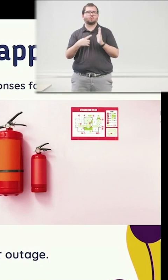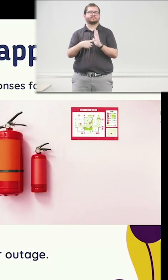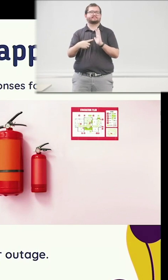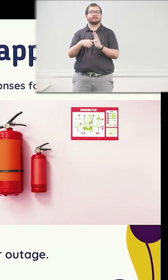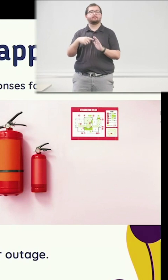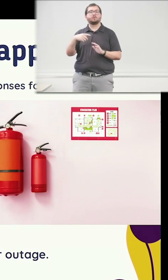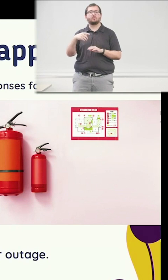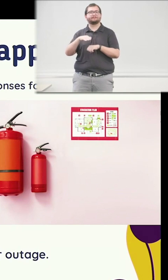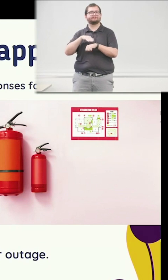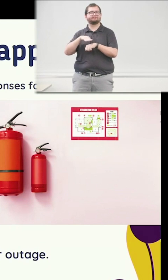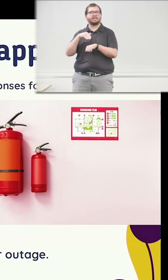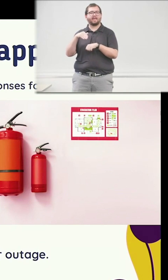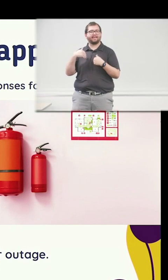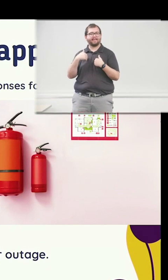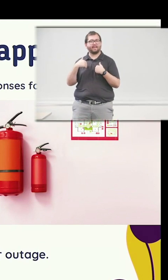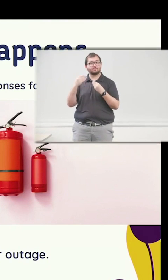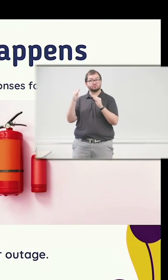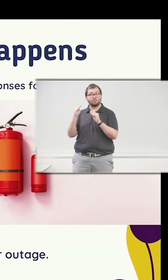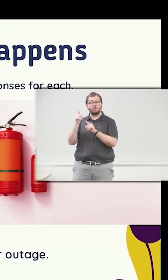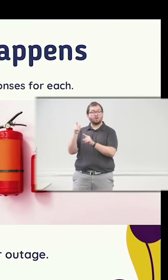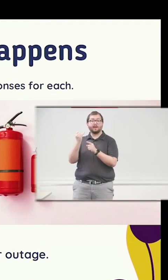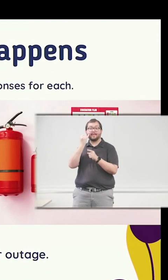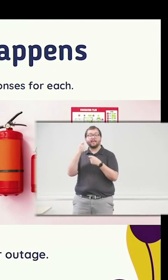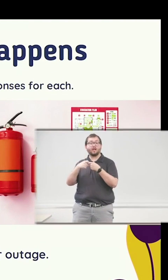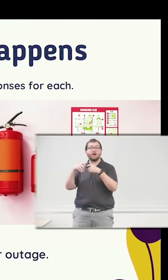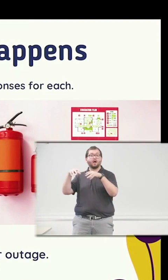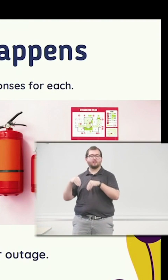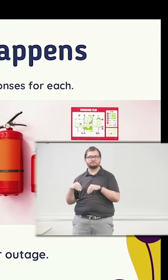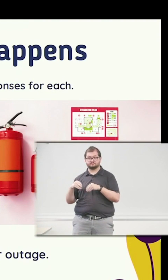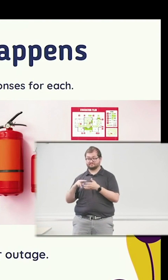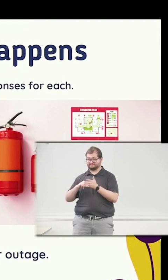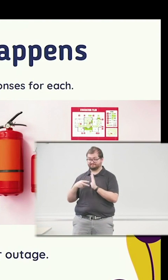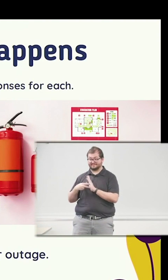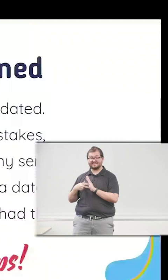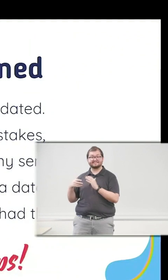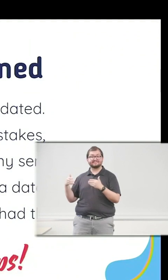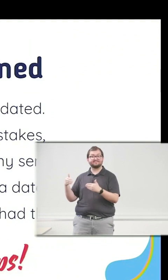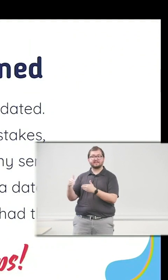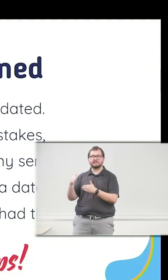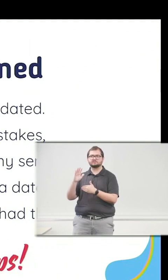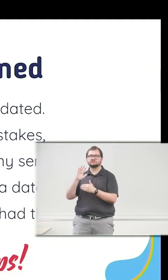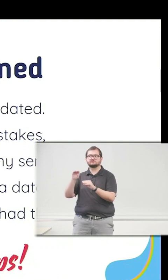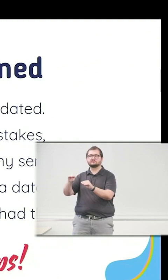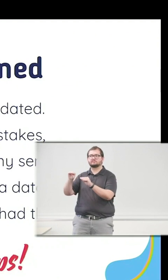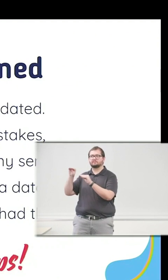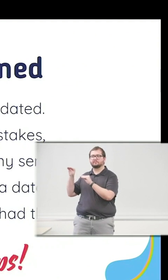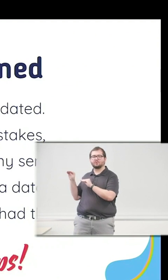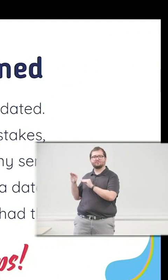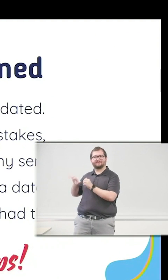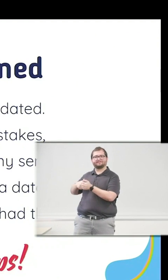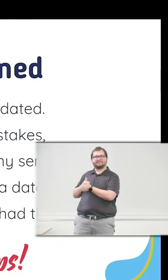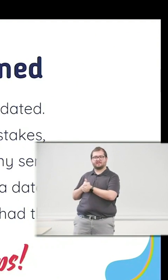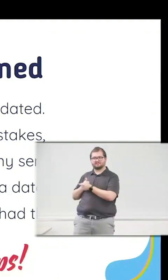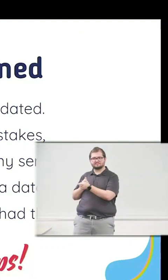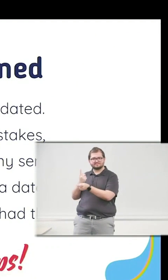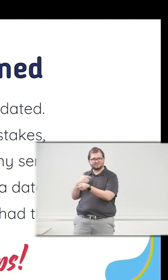power outage, the crisis playbook would include steps like moving tropical fish to a backup generator tank, because no one wants sushi in a